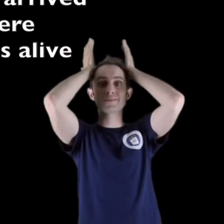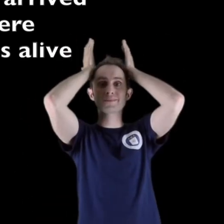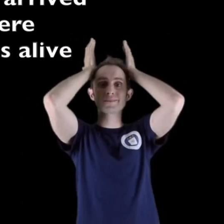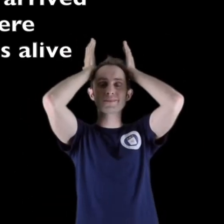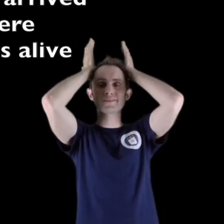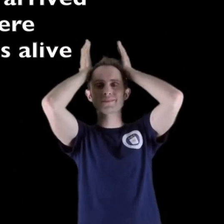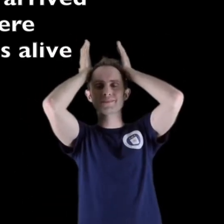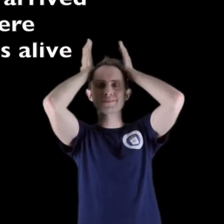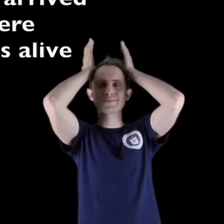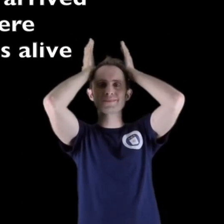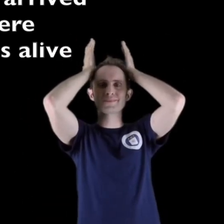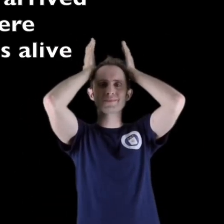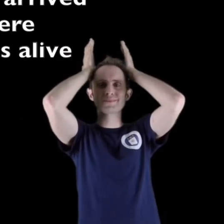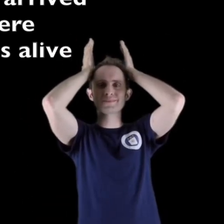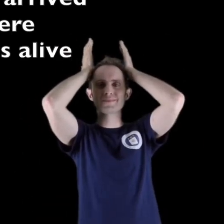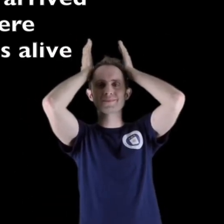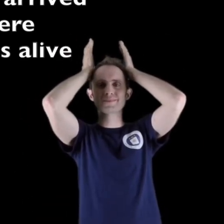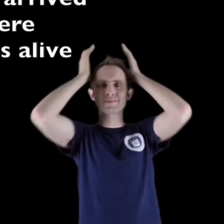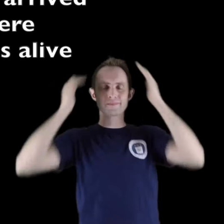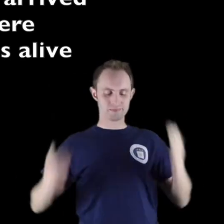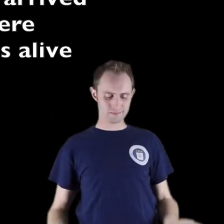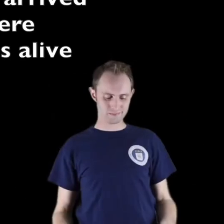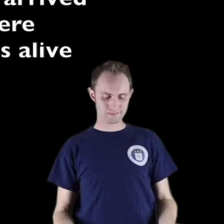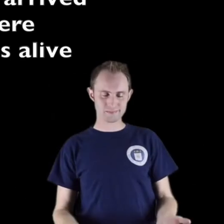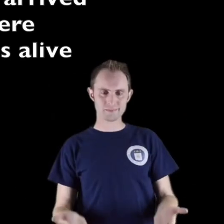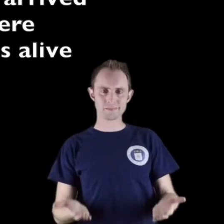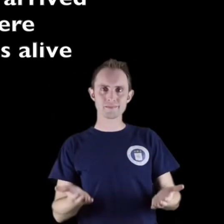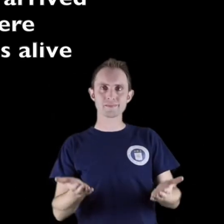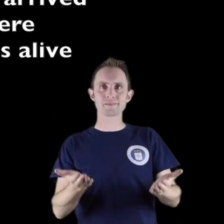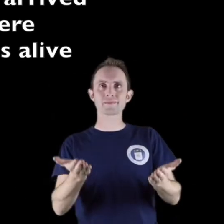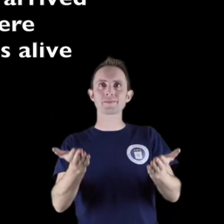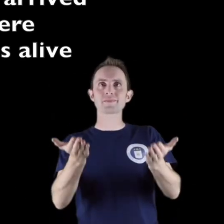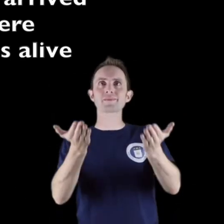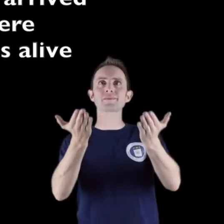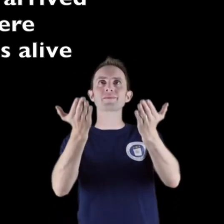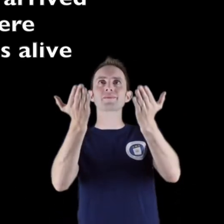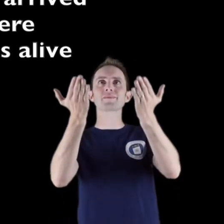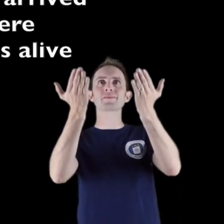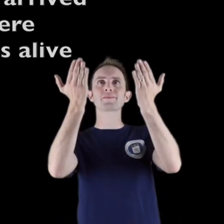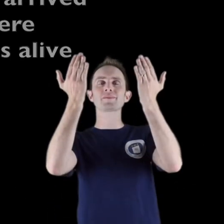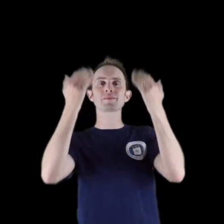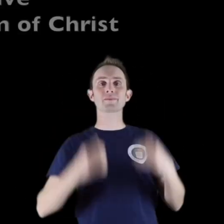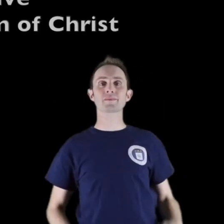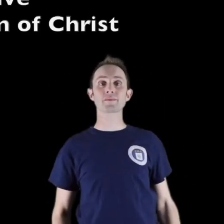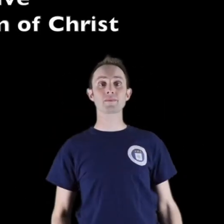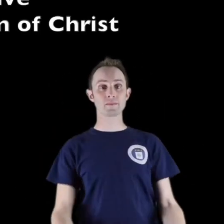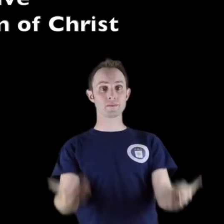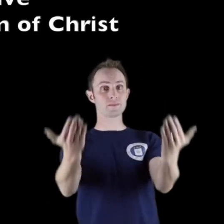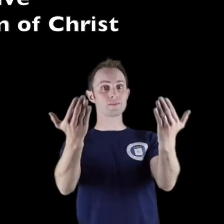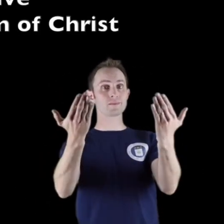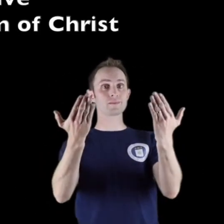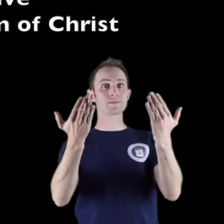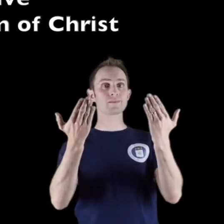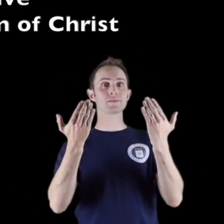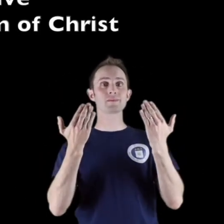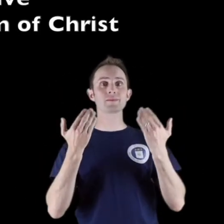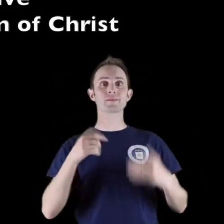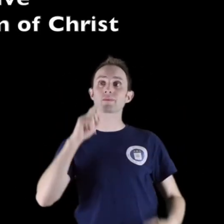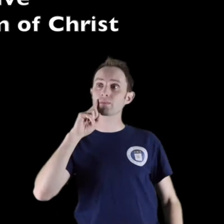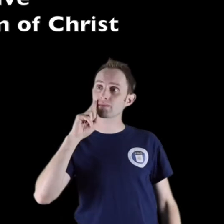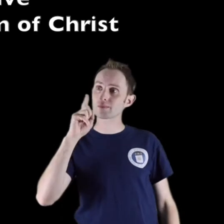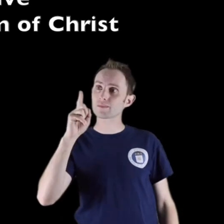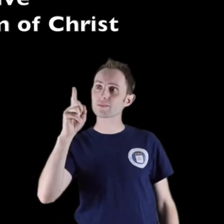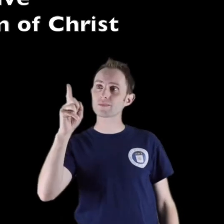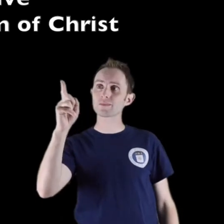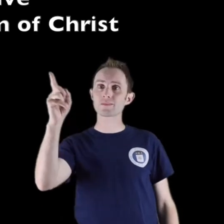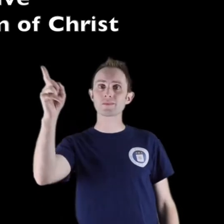God's kingdom is here, it's with the King who's alive. He welcomes us